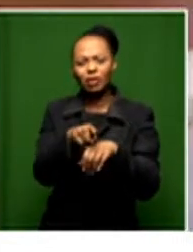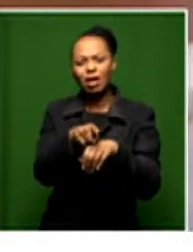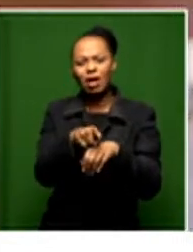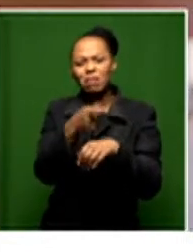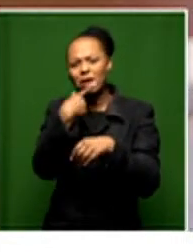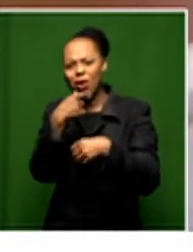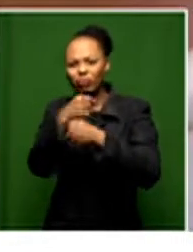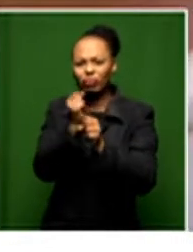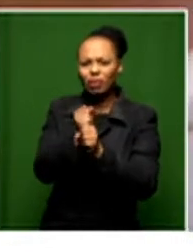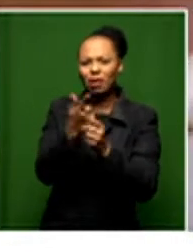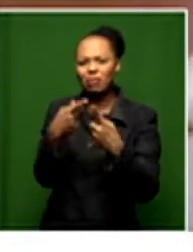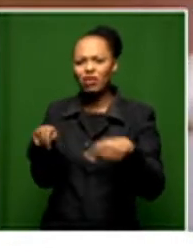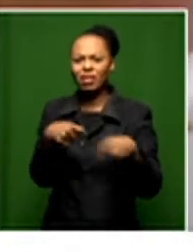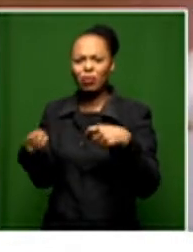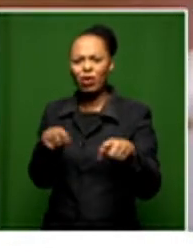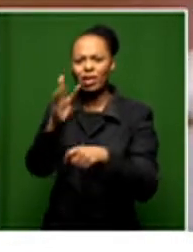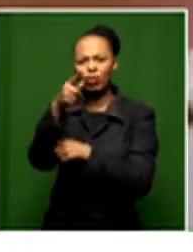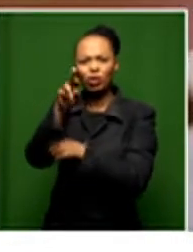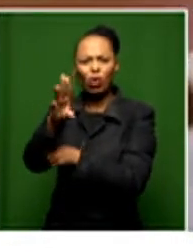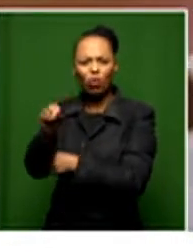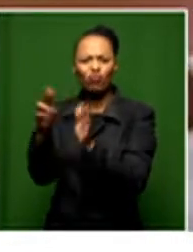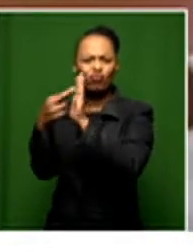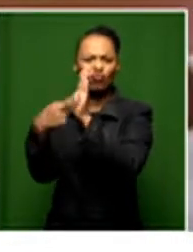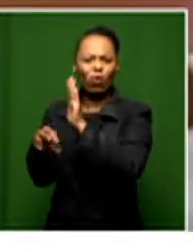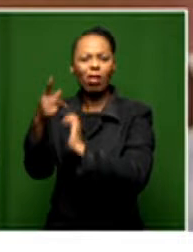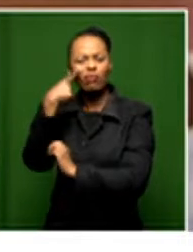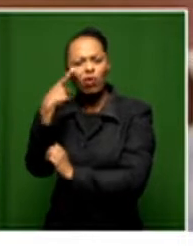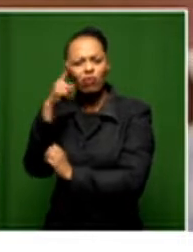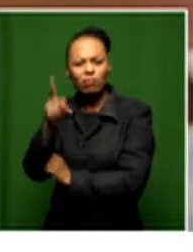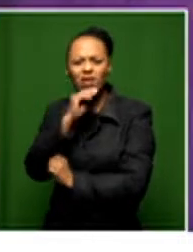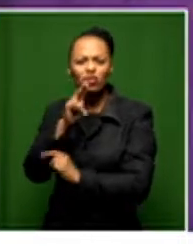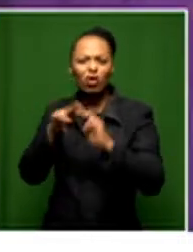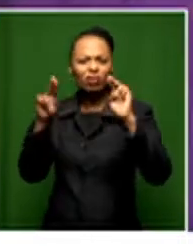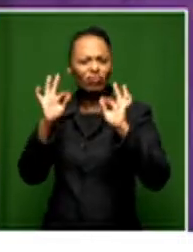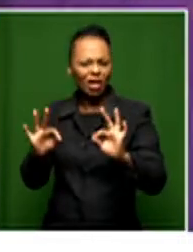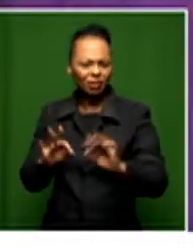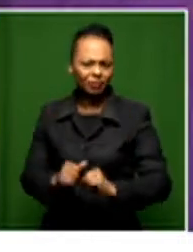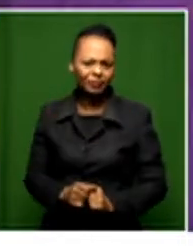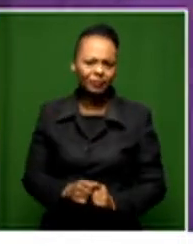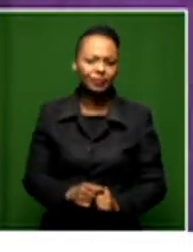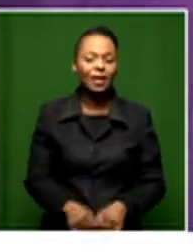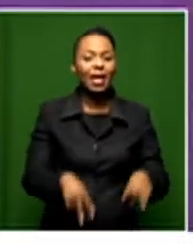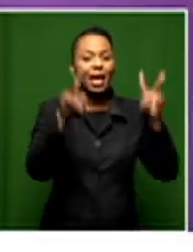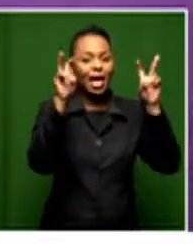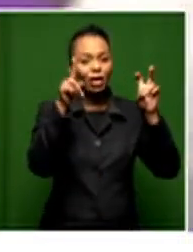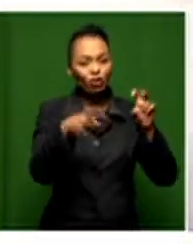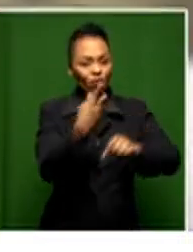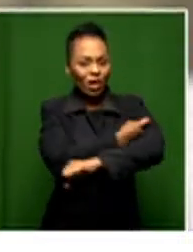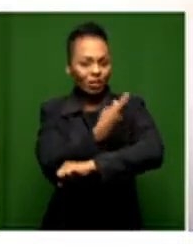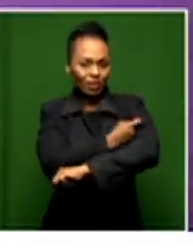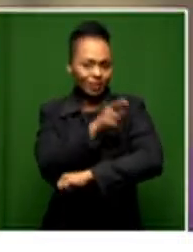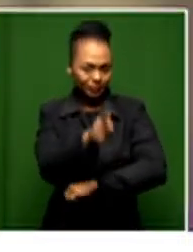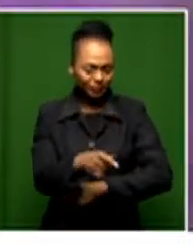when current flexibilities within the WTO rules prove to be inadequate. On the issue of